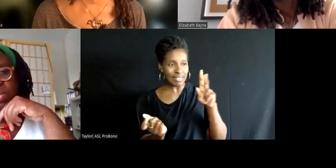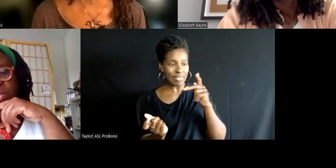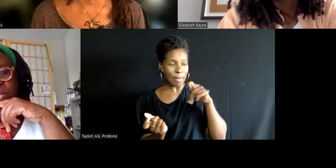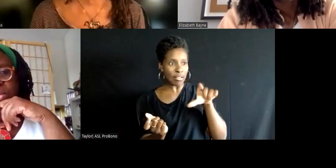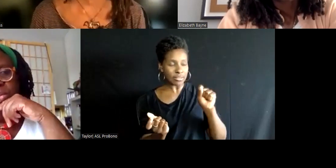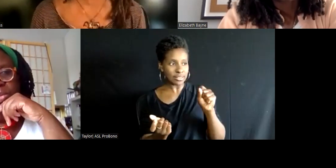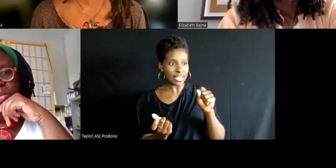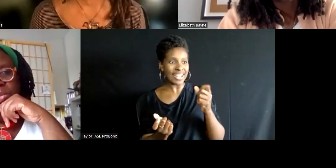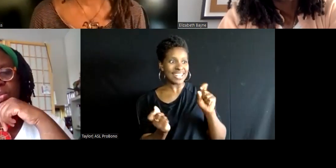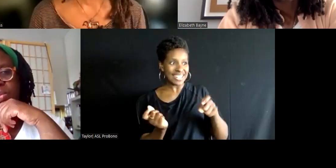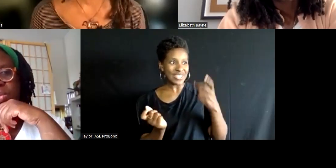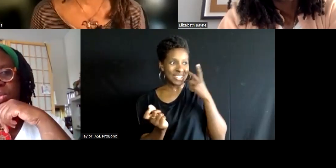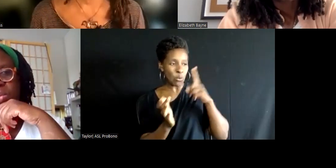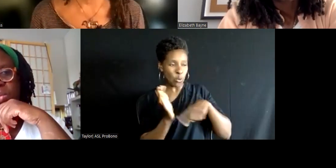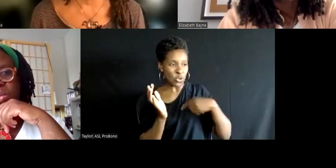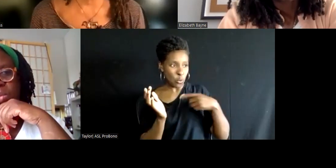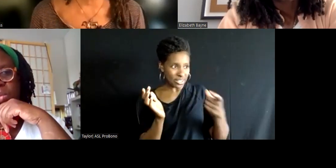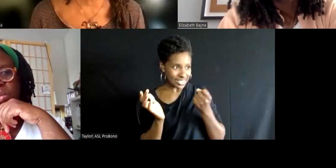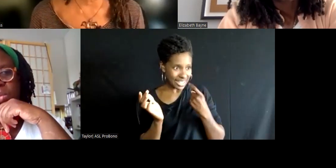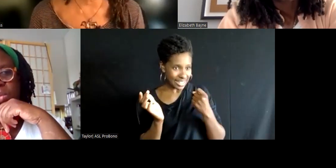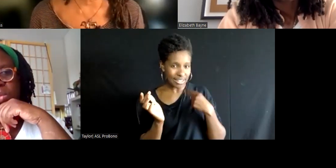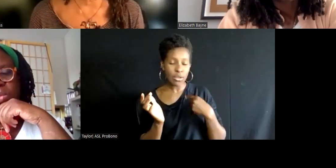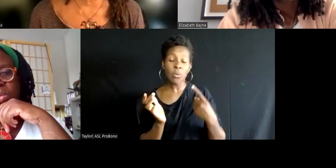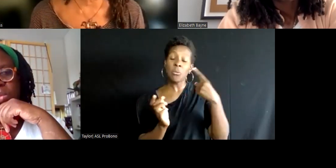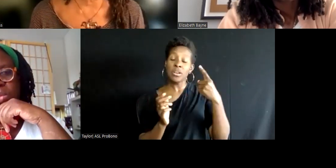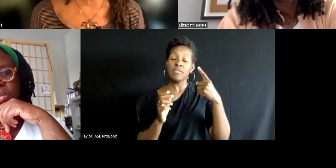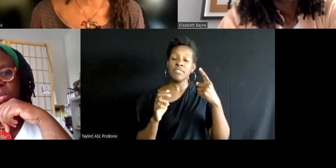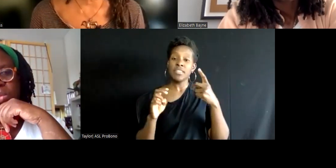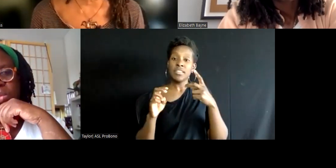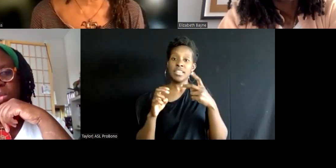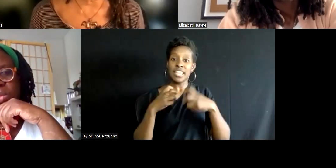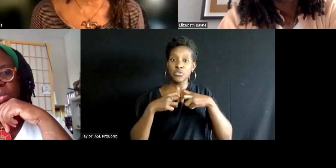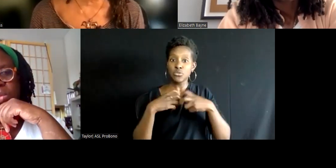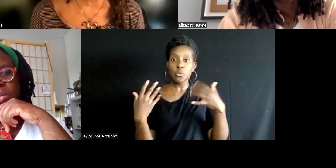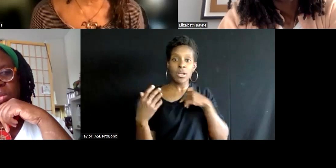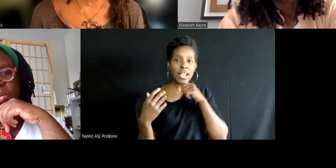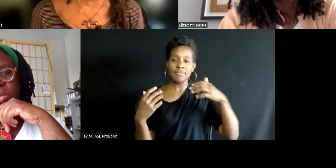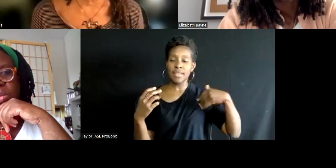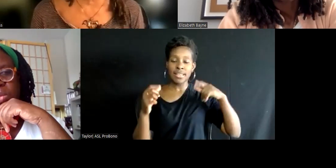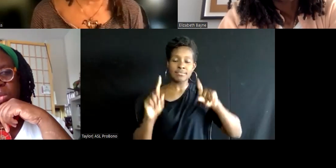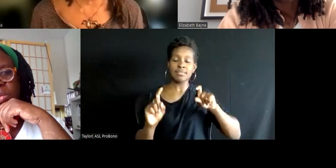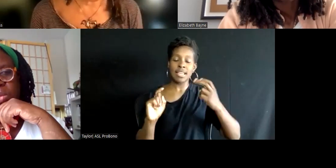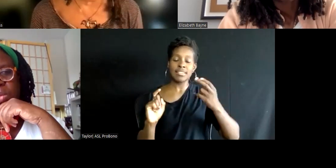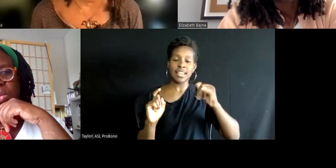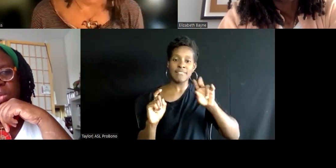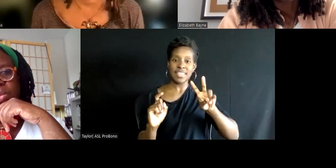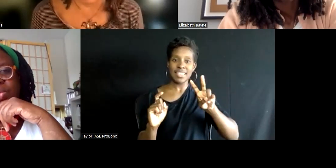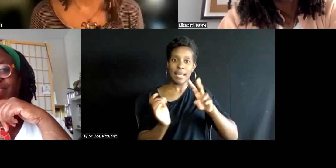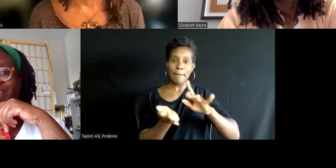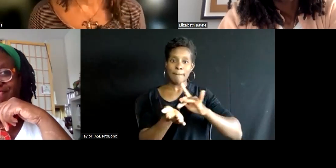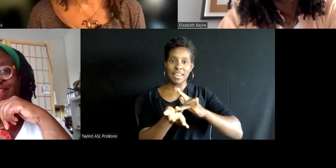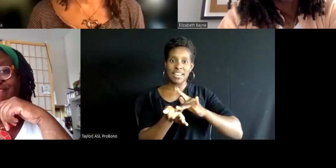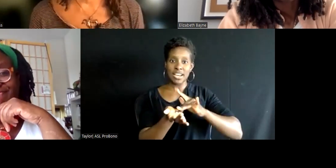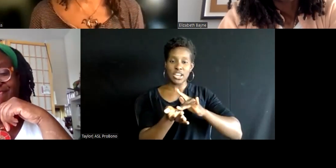had been that they hadn't tested HIV medication at that time on women, let alone Black